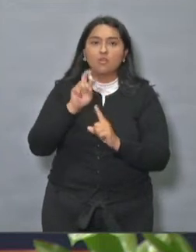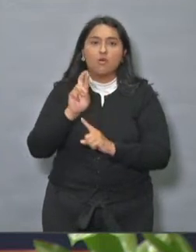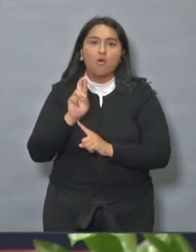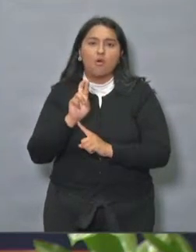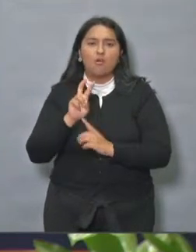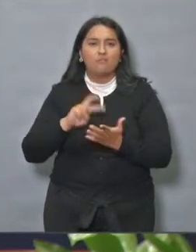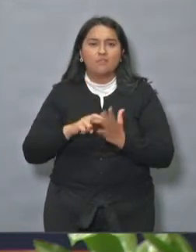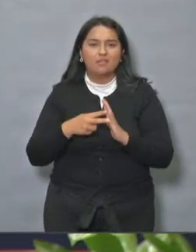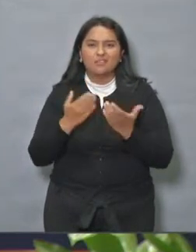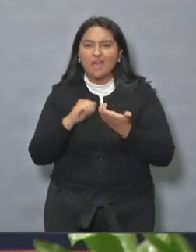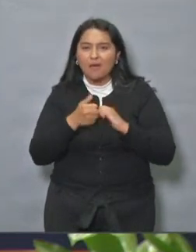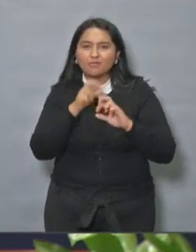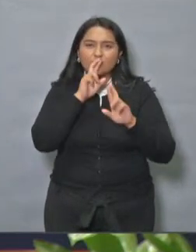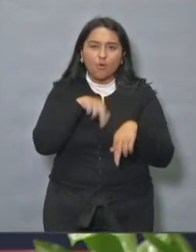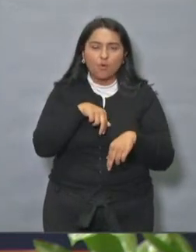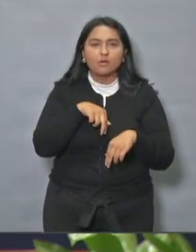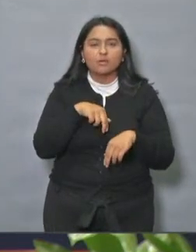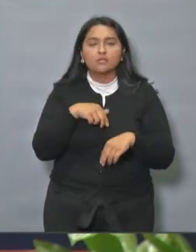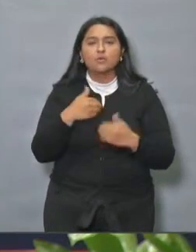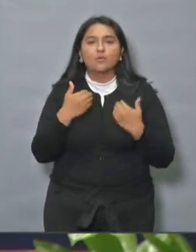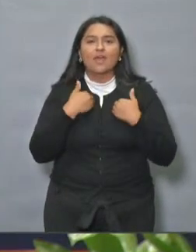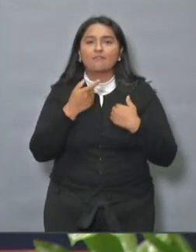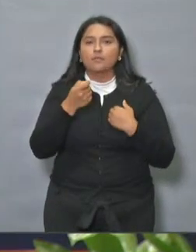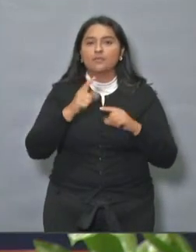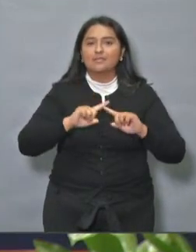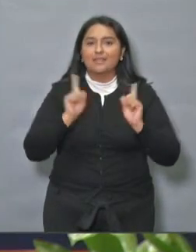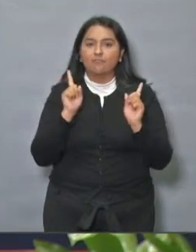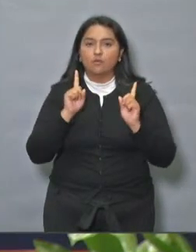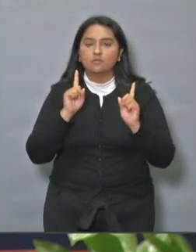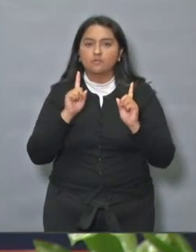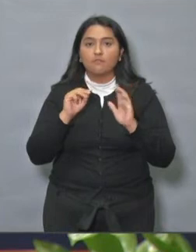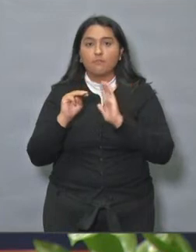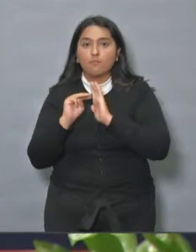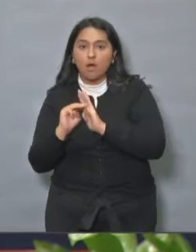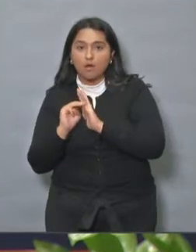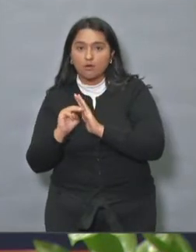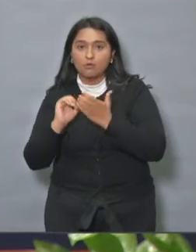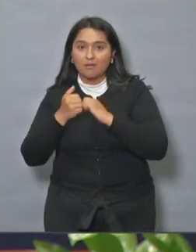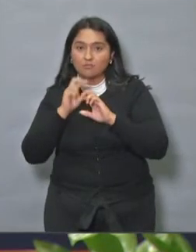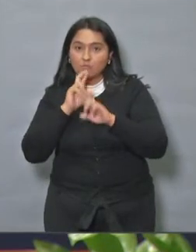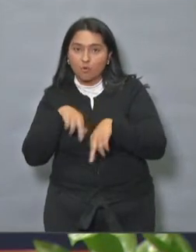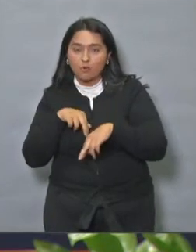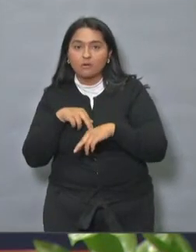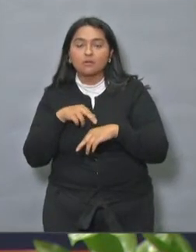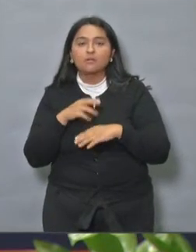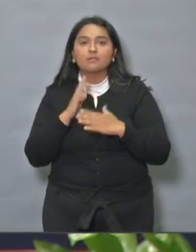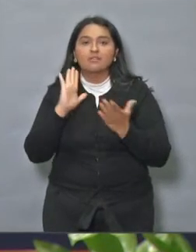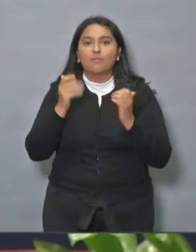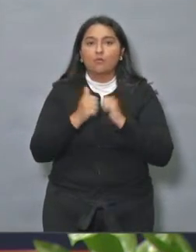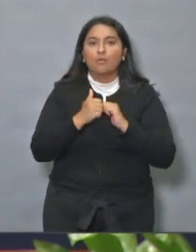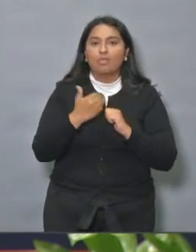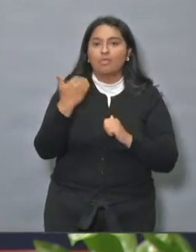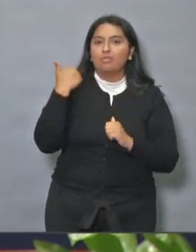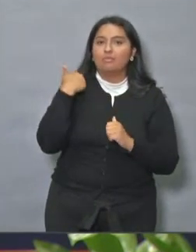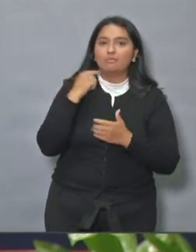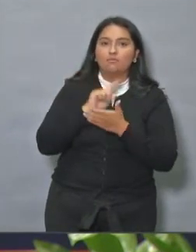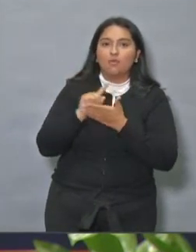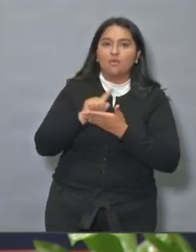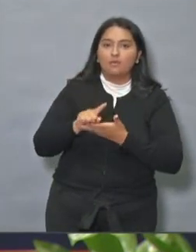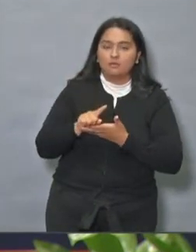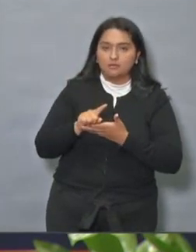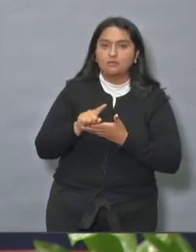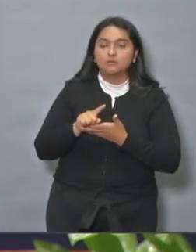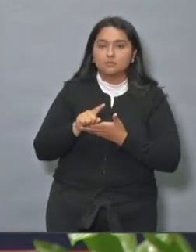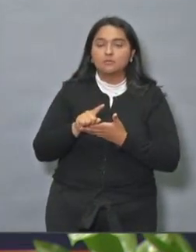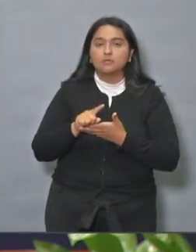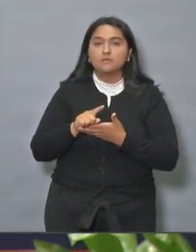since there's a slight difference in how we are reporting it from the model versus how we've reported it in previous weeks. The